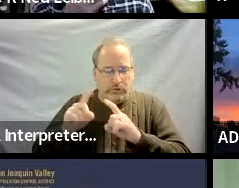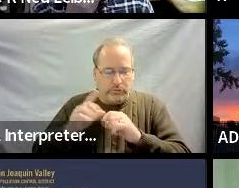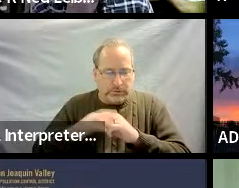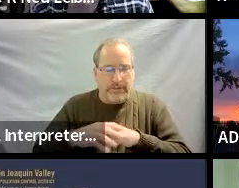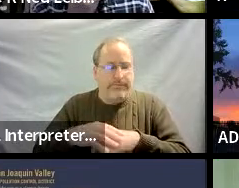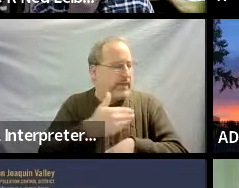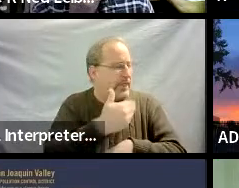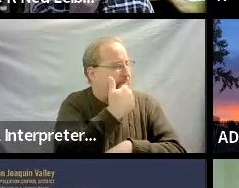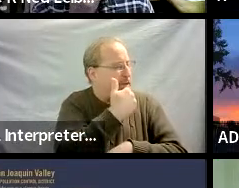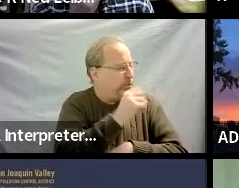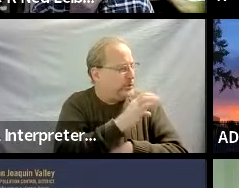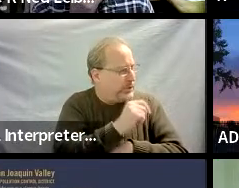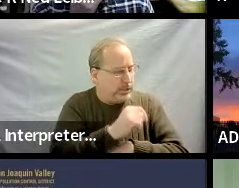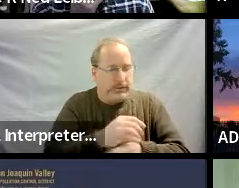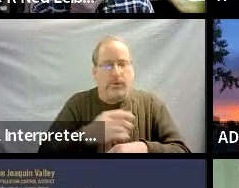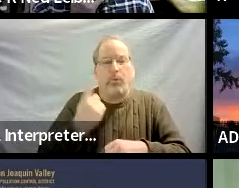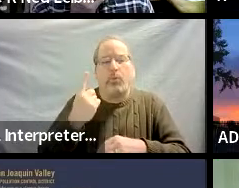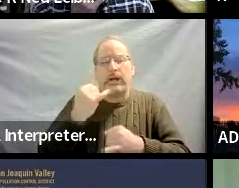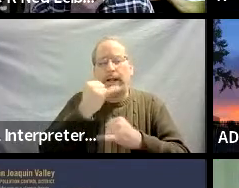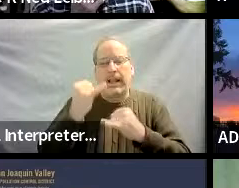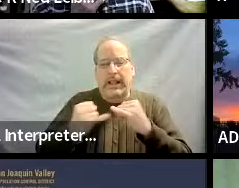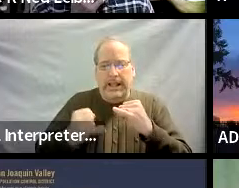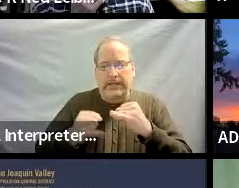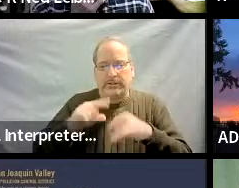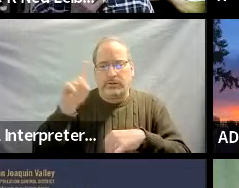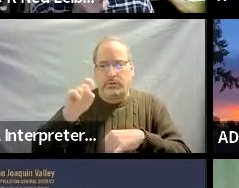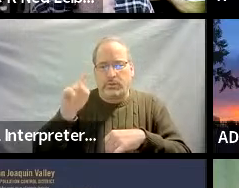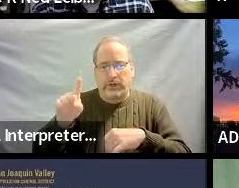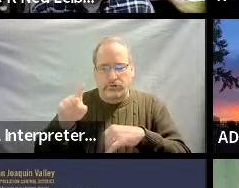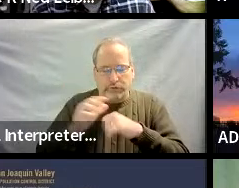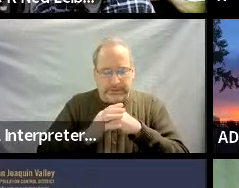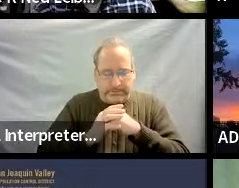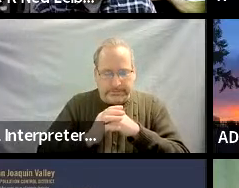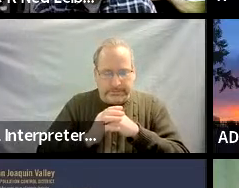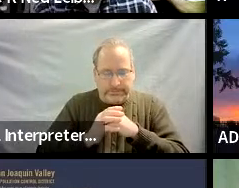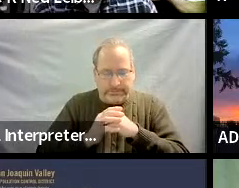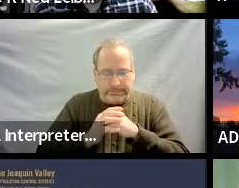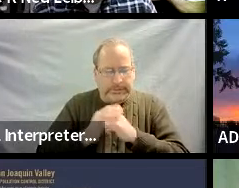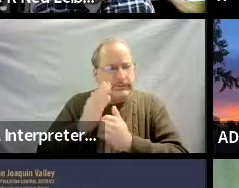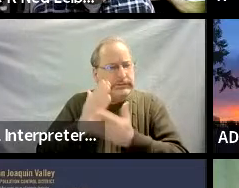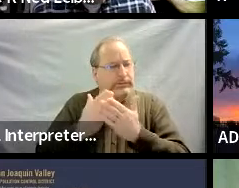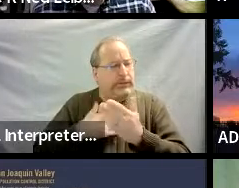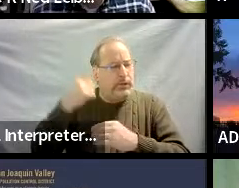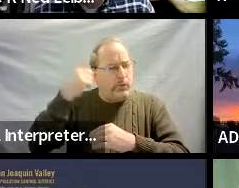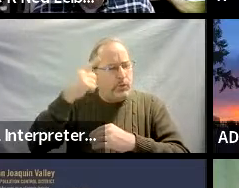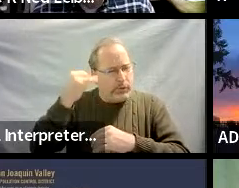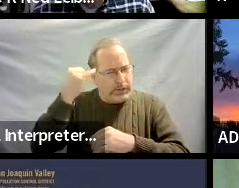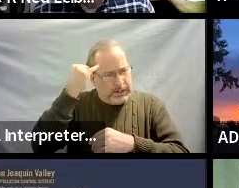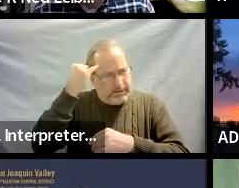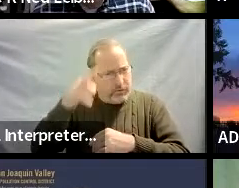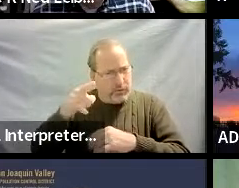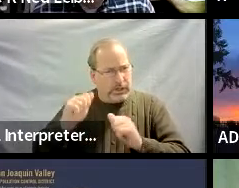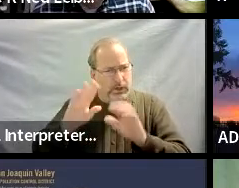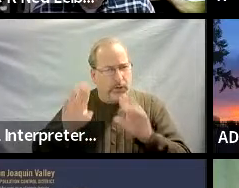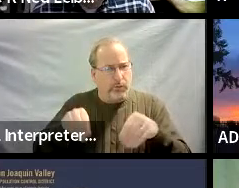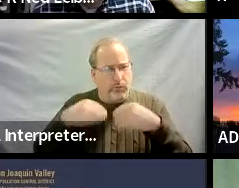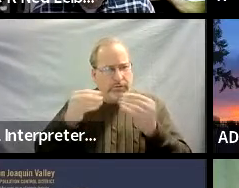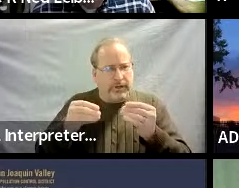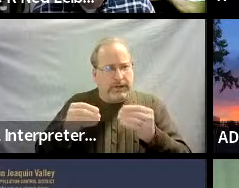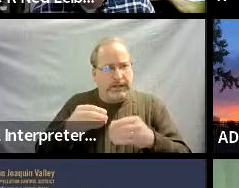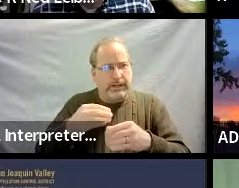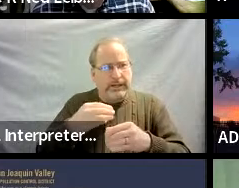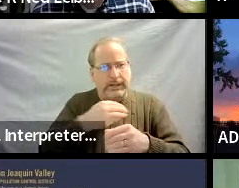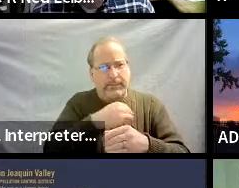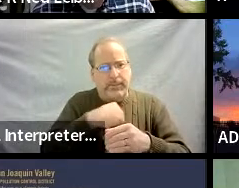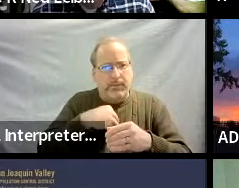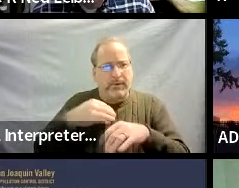Thank you, Scott. And then one last question before we turn to Sandy. Someone's wondering if you can provide the number of